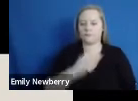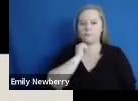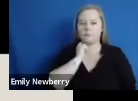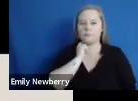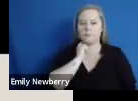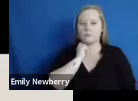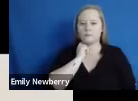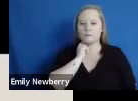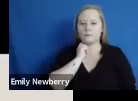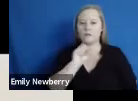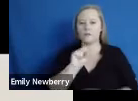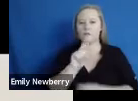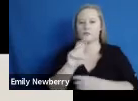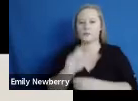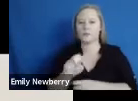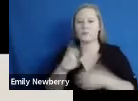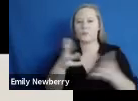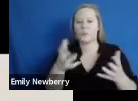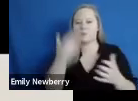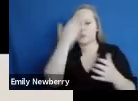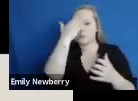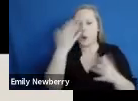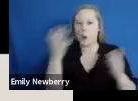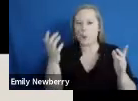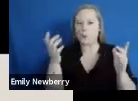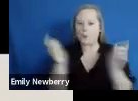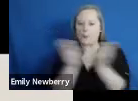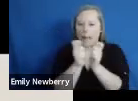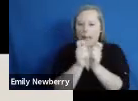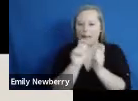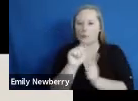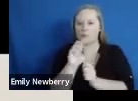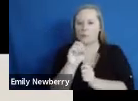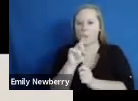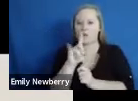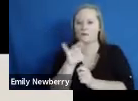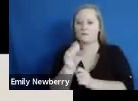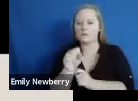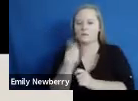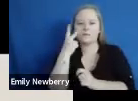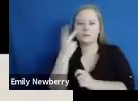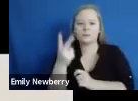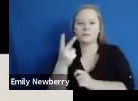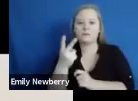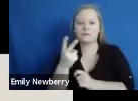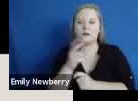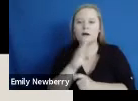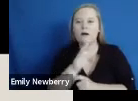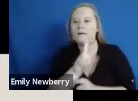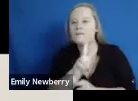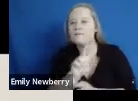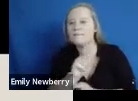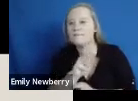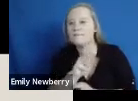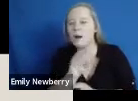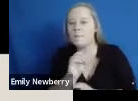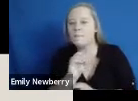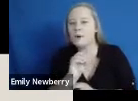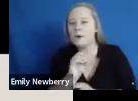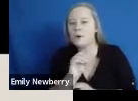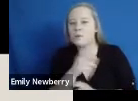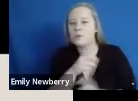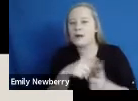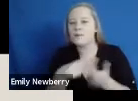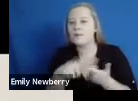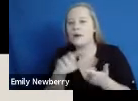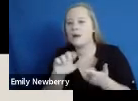Sue Small wants to know, what mycotoxins are you seeing? We determine vomitoxin in corn and then aflatoxin